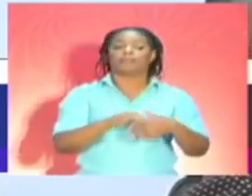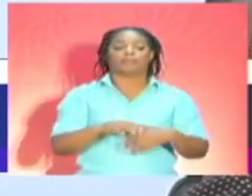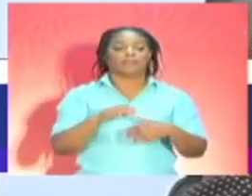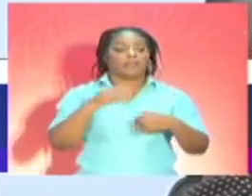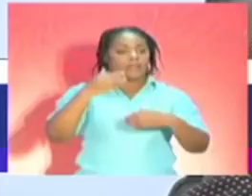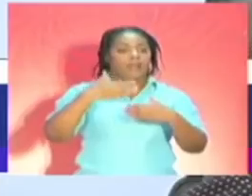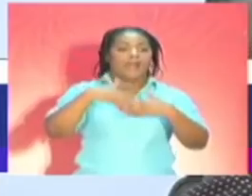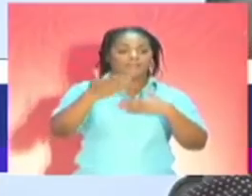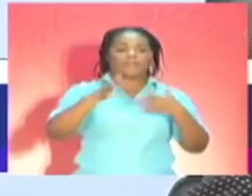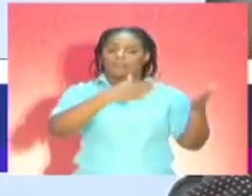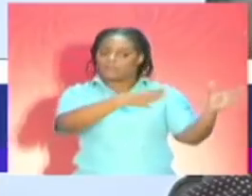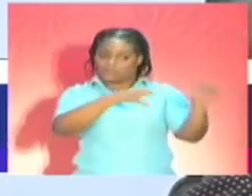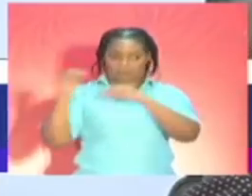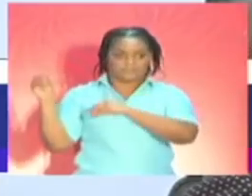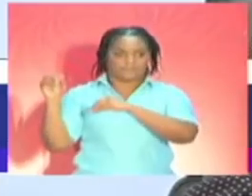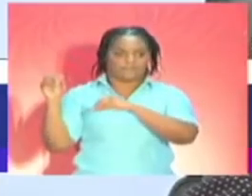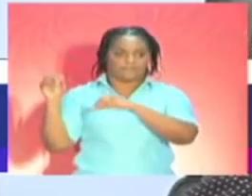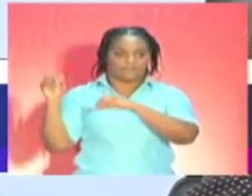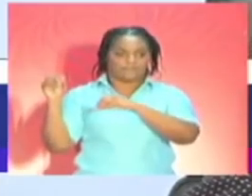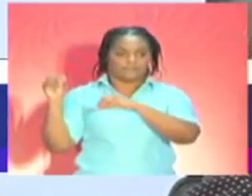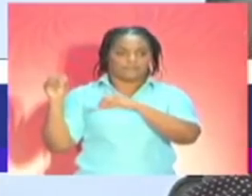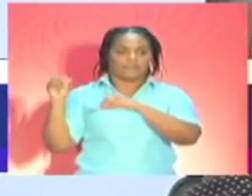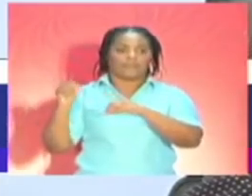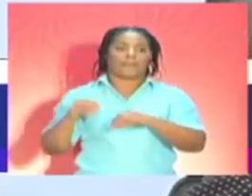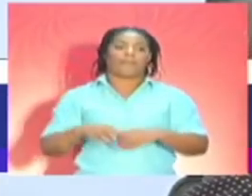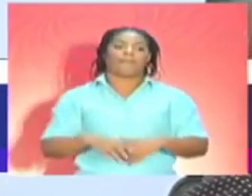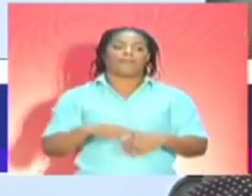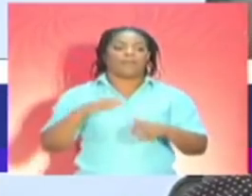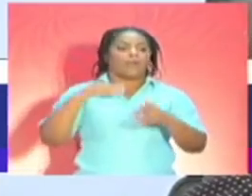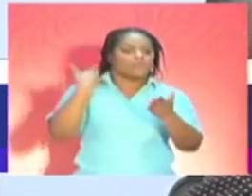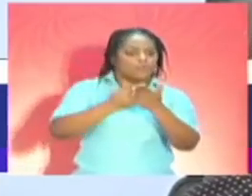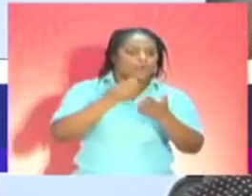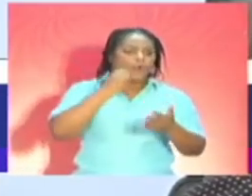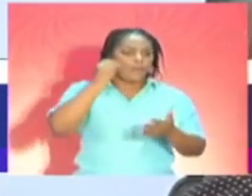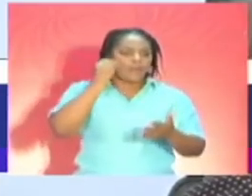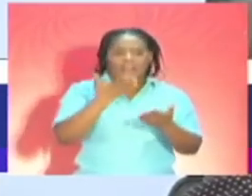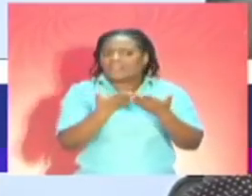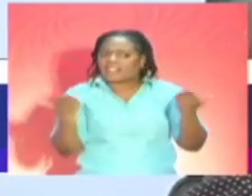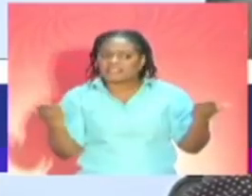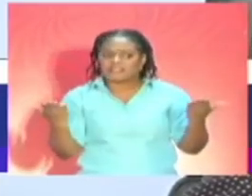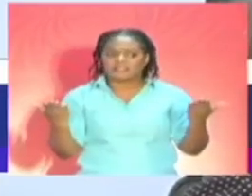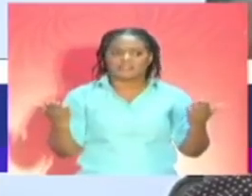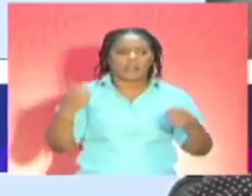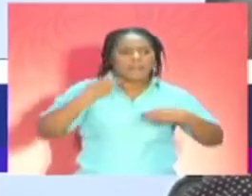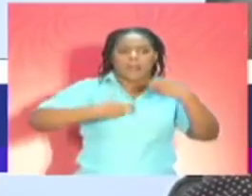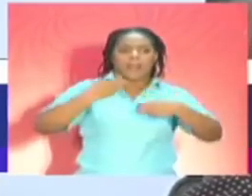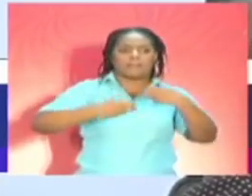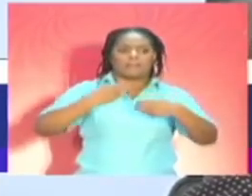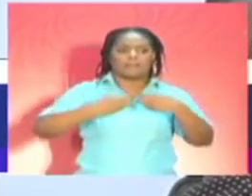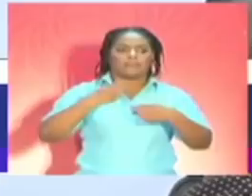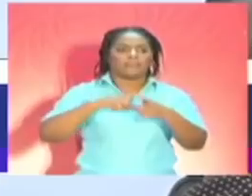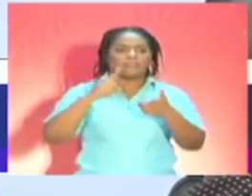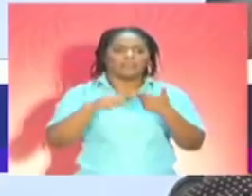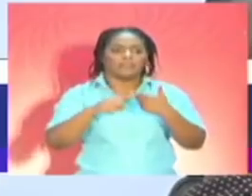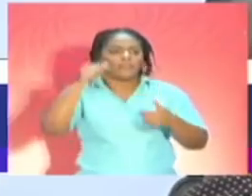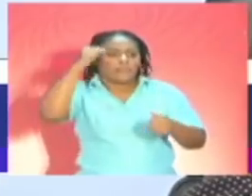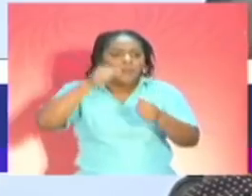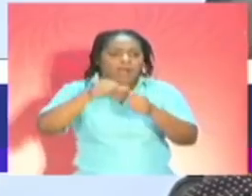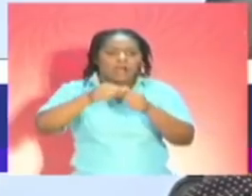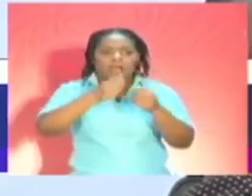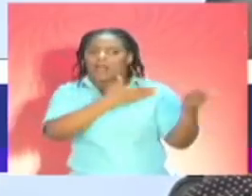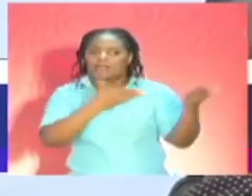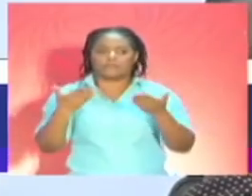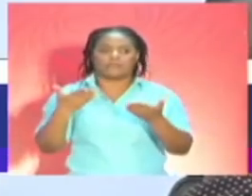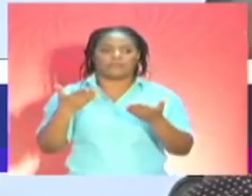the vaccination site, anything arises that you think may be a health concern, please remember to take your child to the nearest